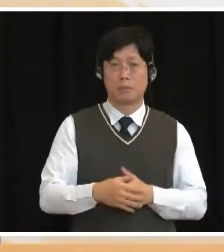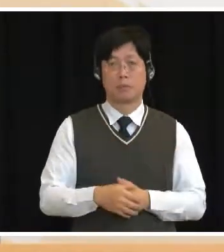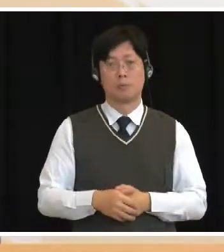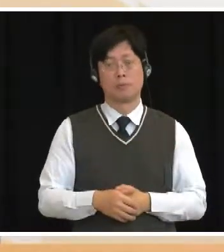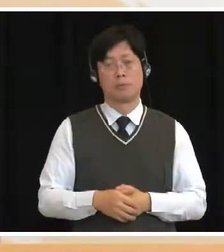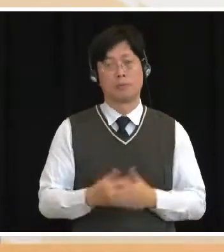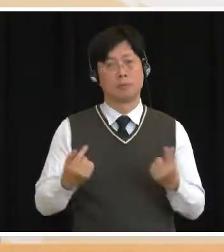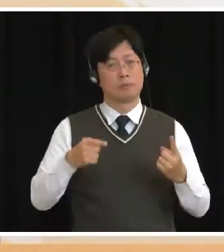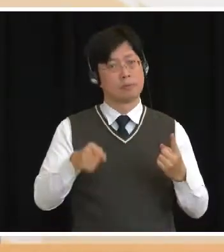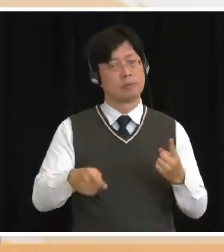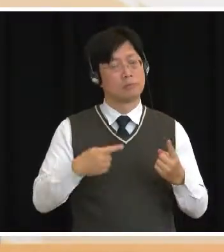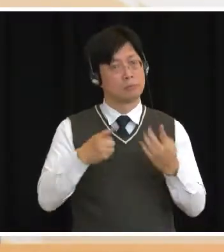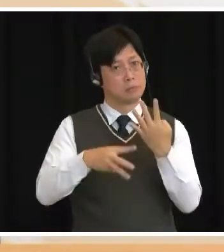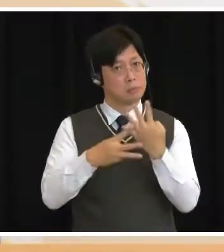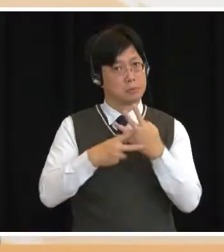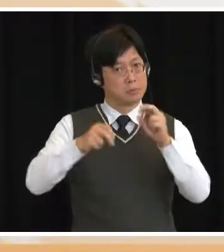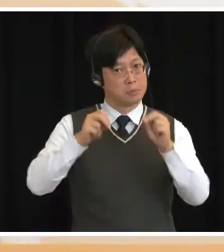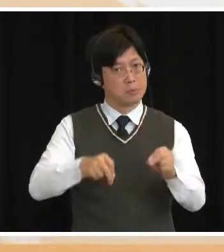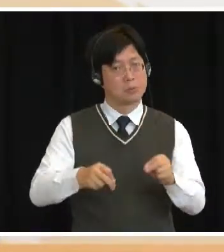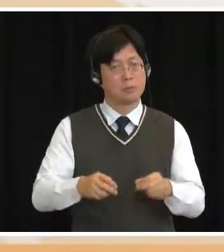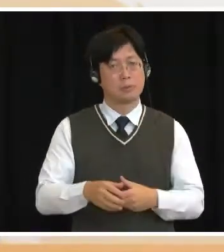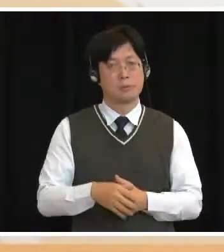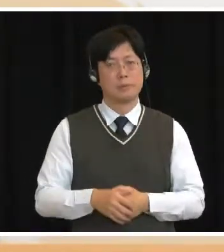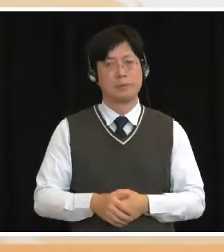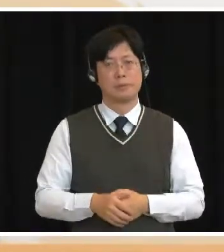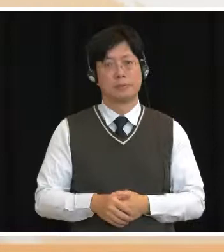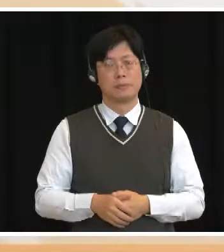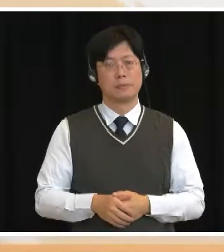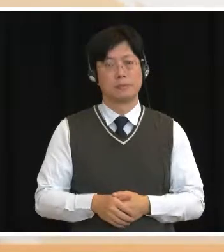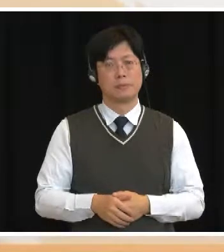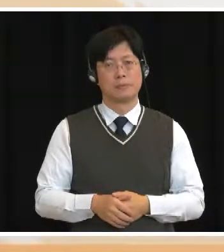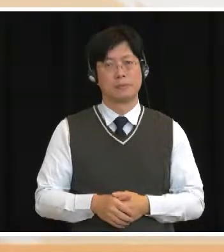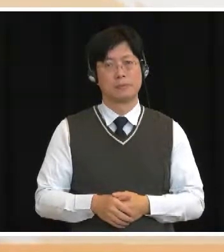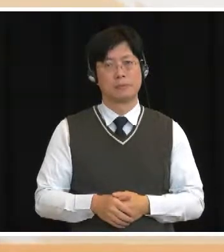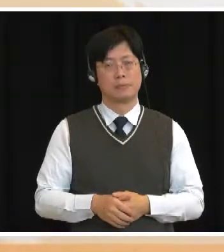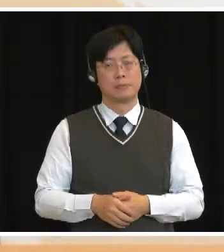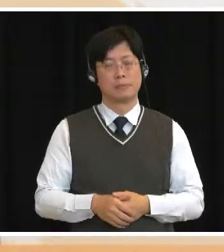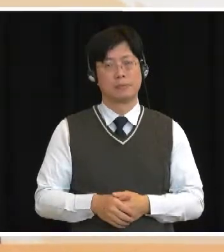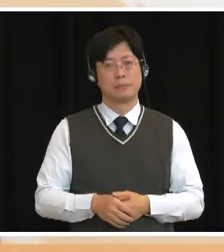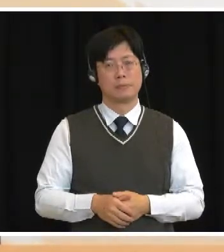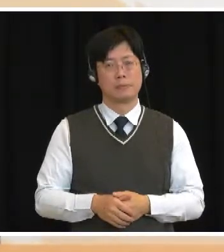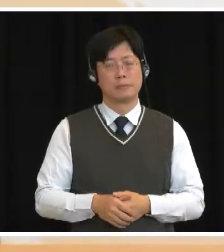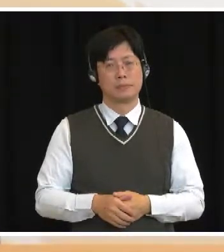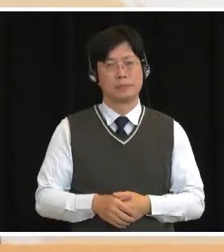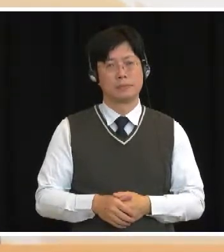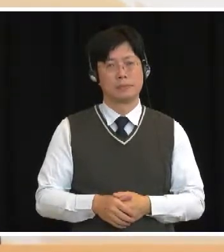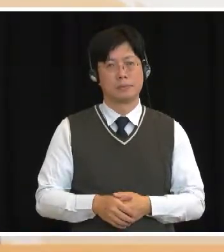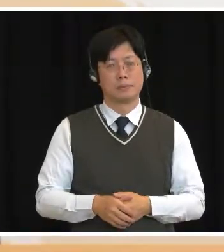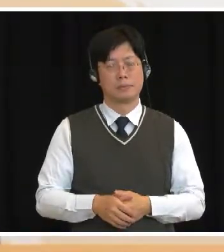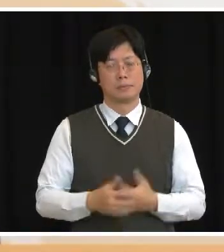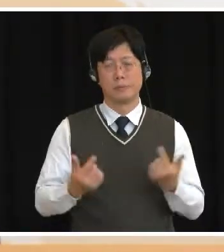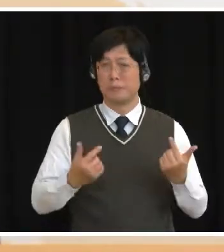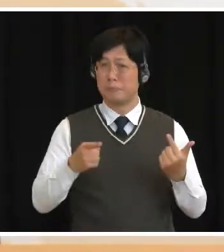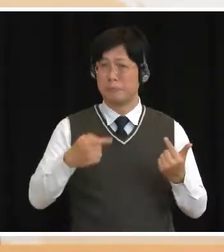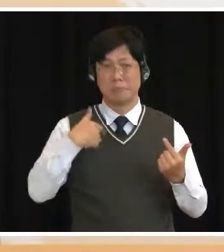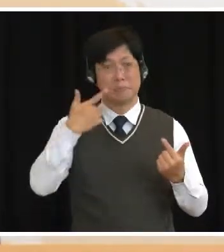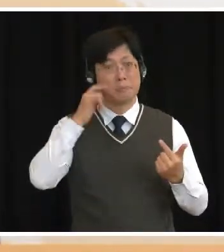provide that parents can interfere in the labor contract between the boy and the employer?